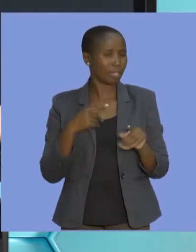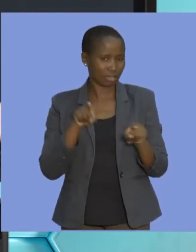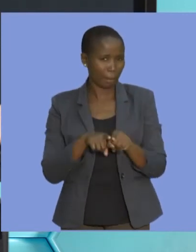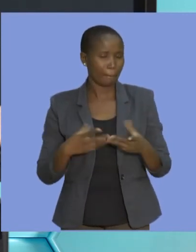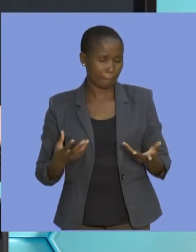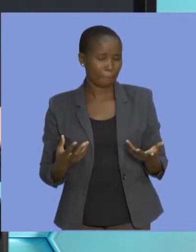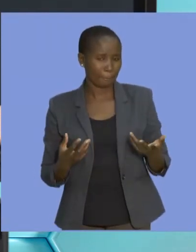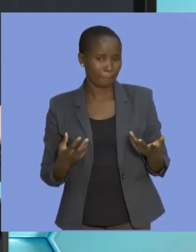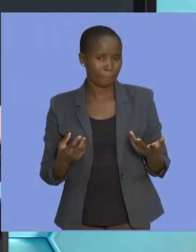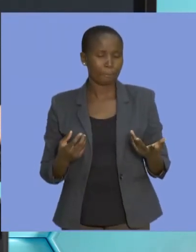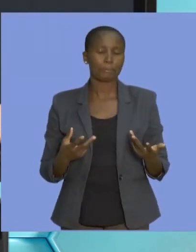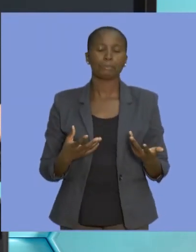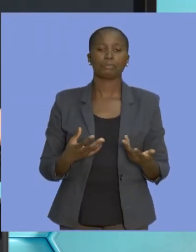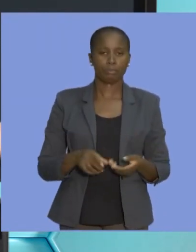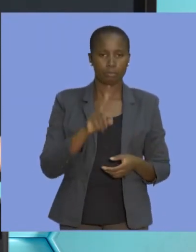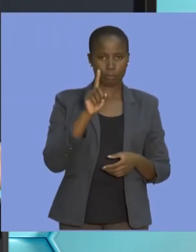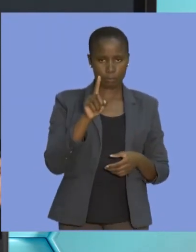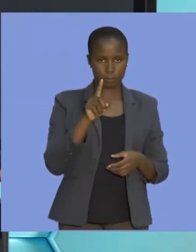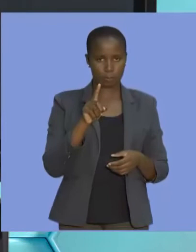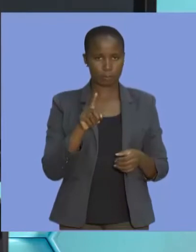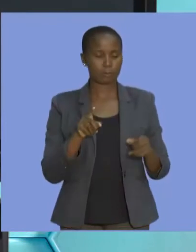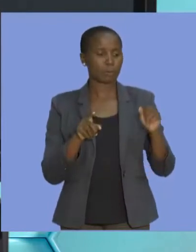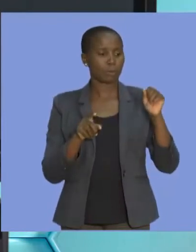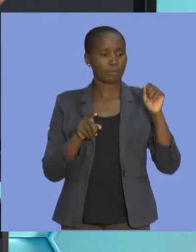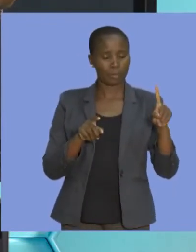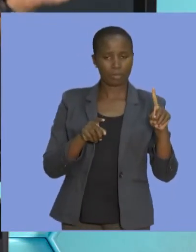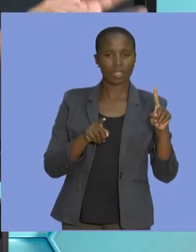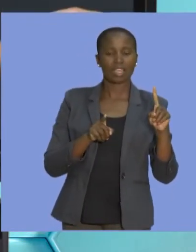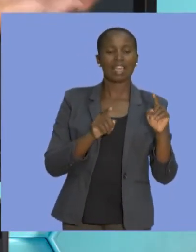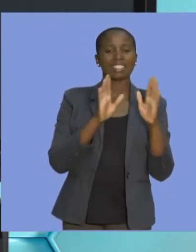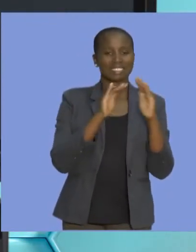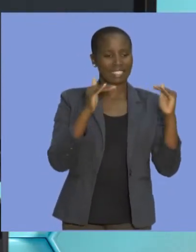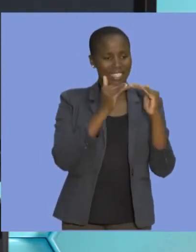Standard deviation is the average